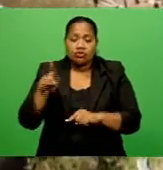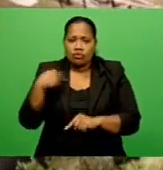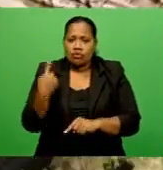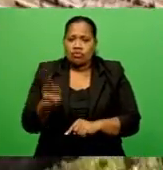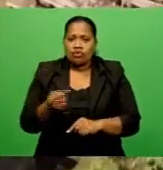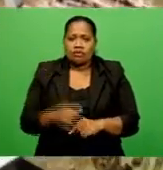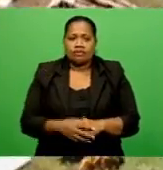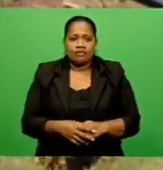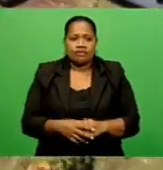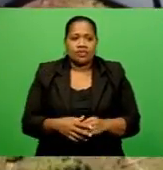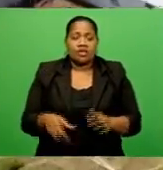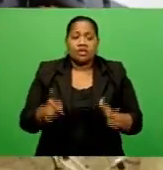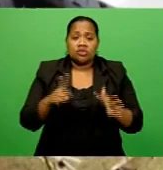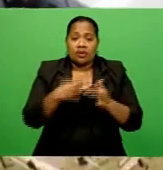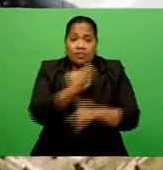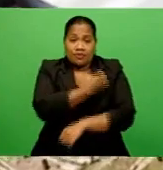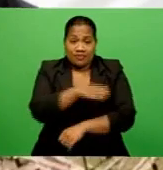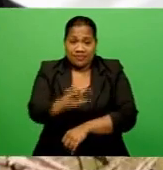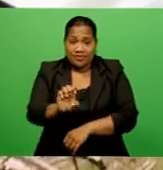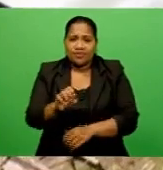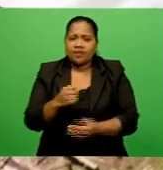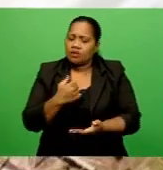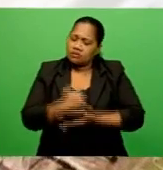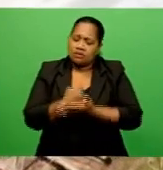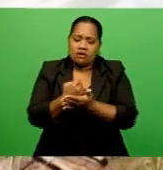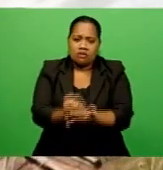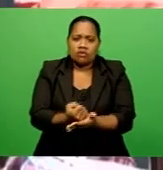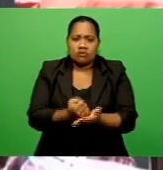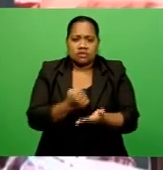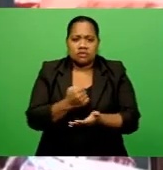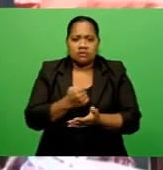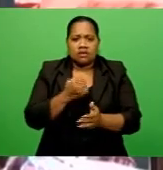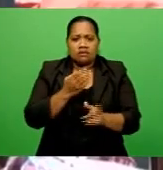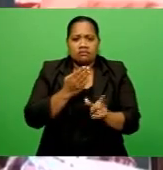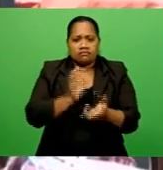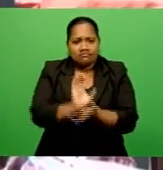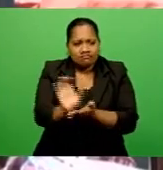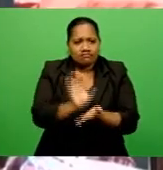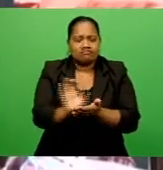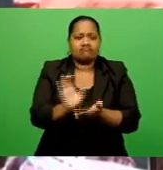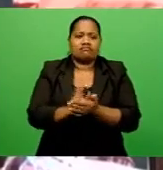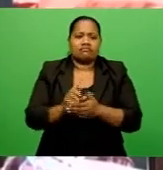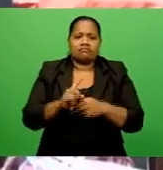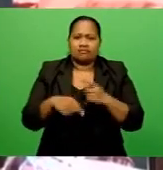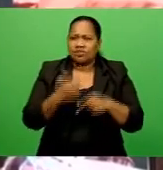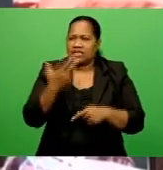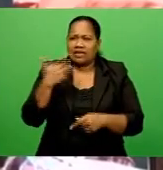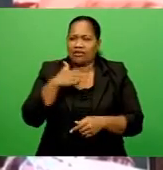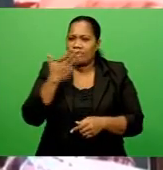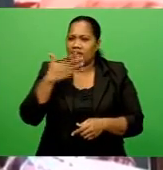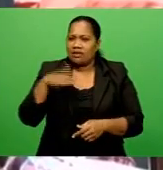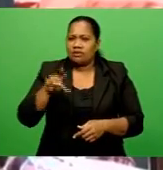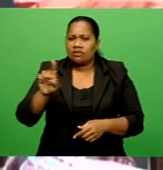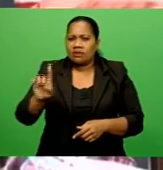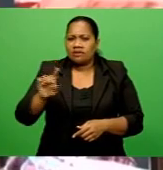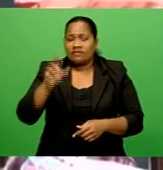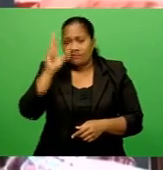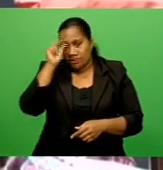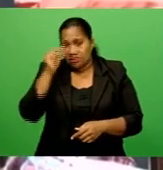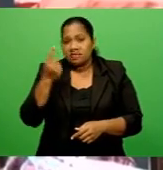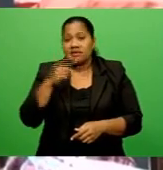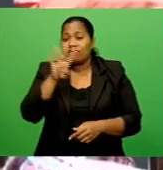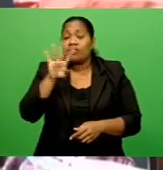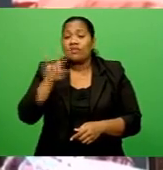has so far provided psychological support and counseling to about 191 Fijians, and 4,100